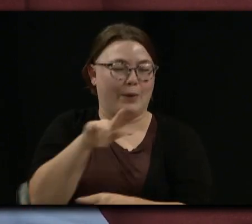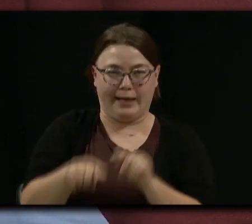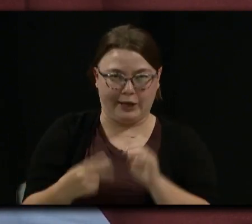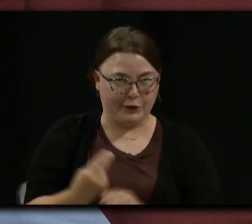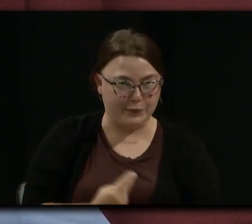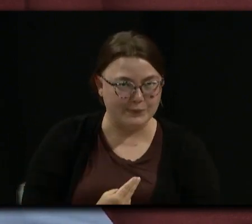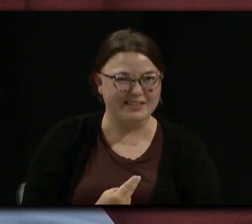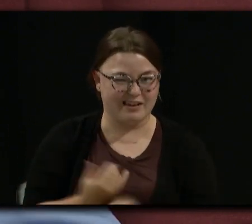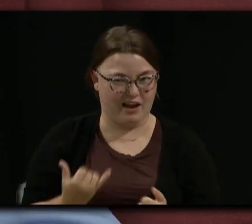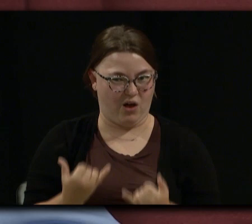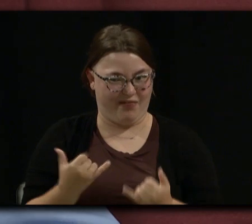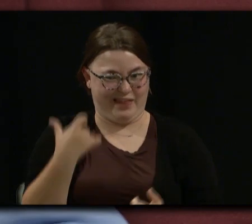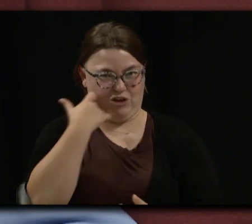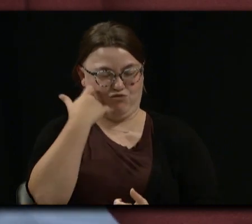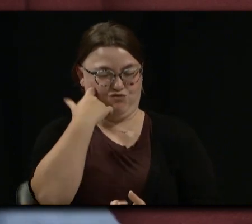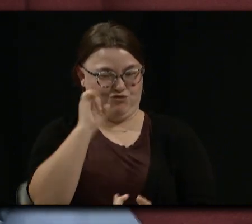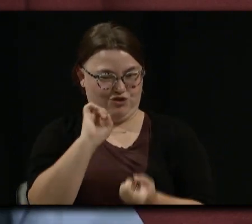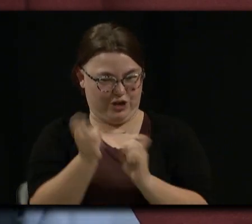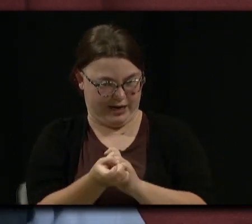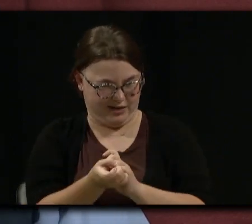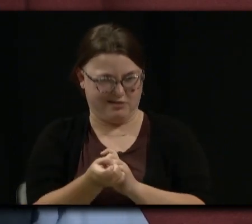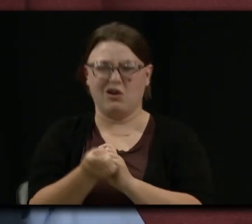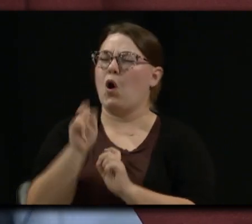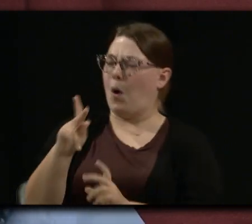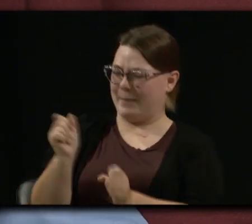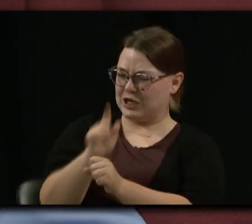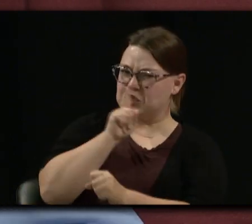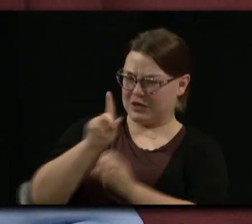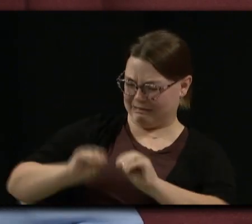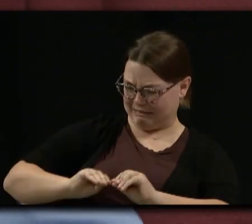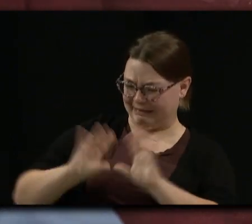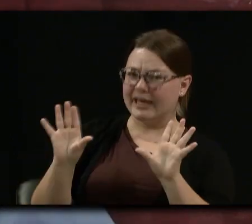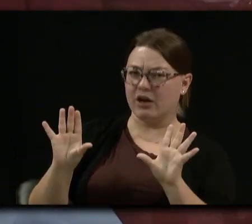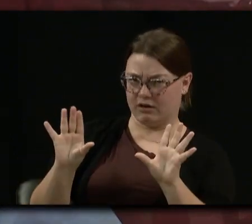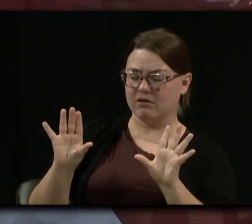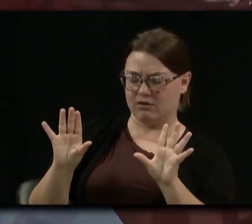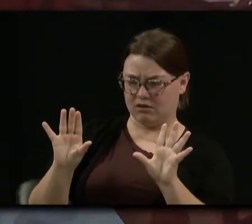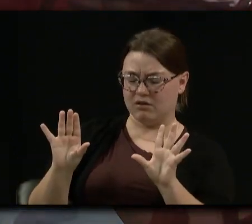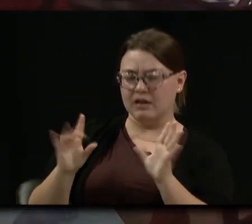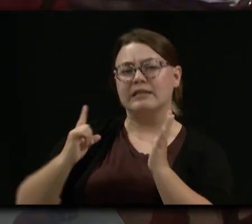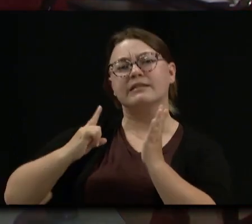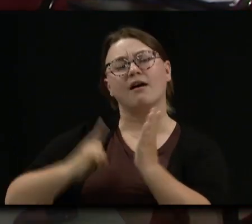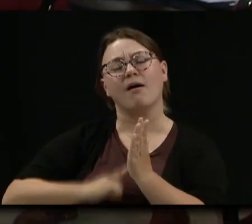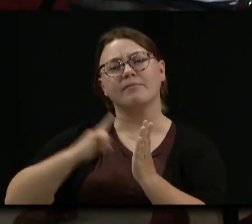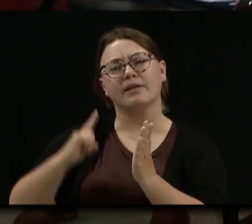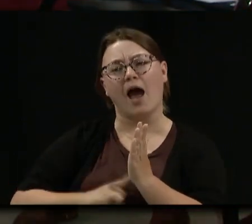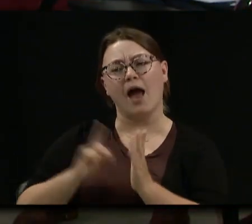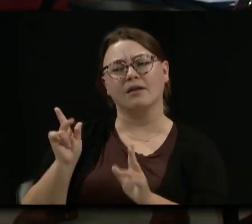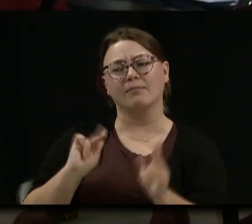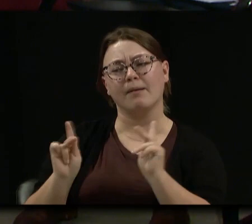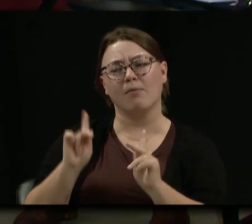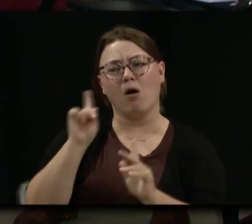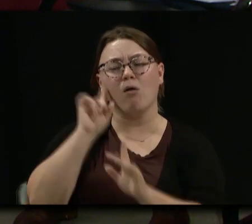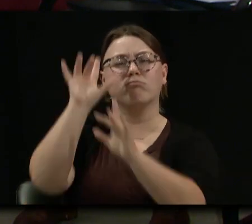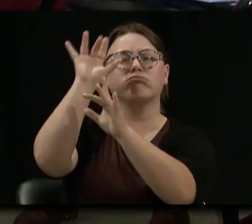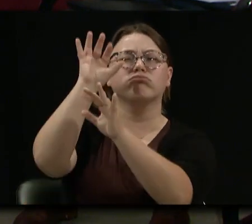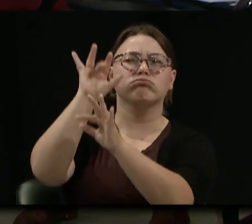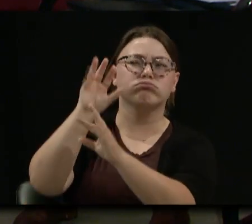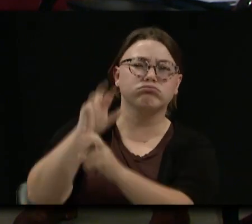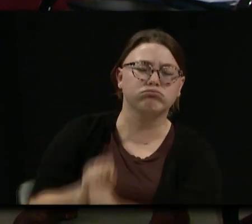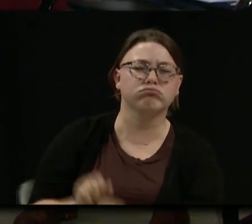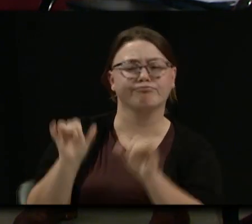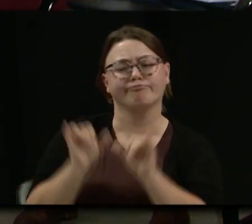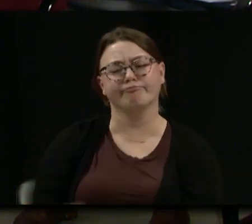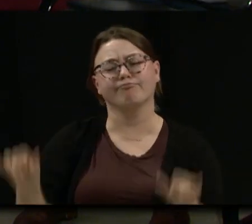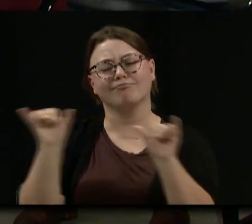on those IDs. So let's make sure that we're clear on that, because sometimes people are used to doing something one way and then they